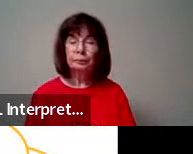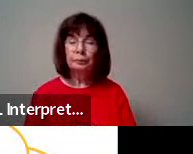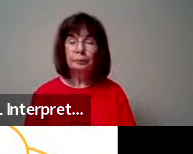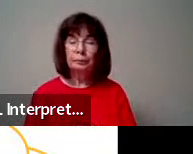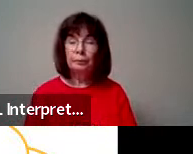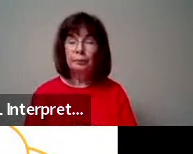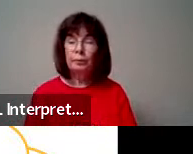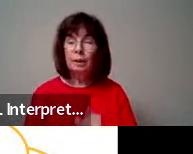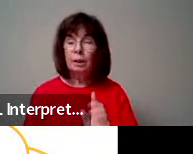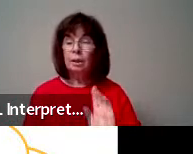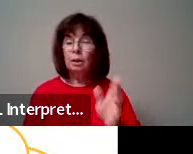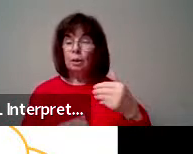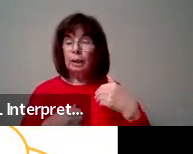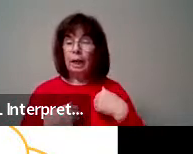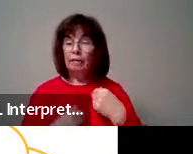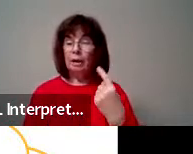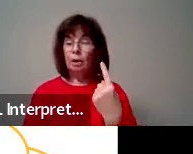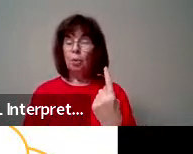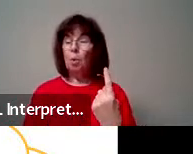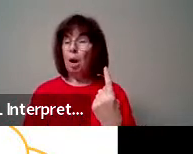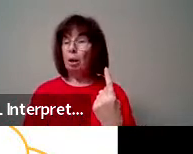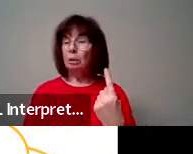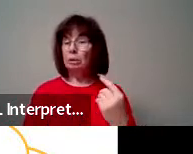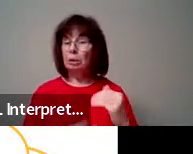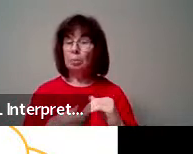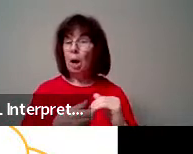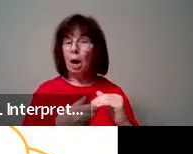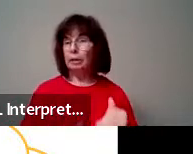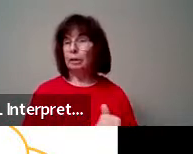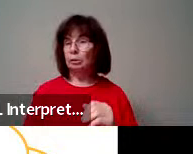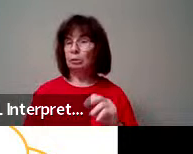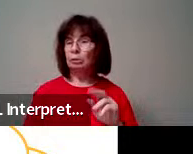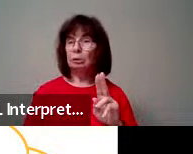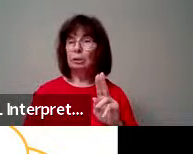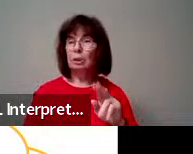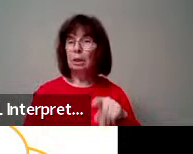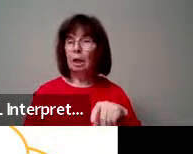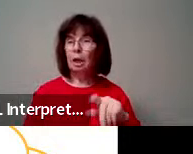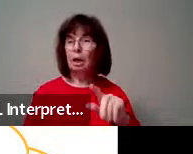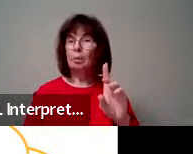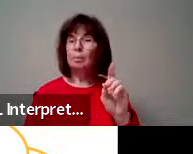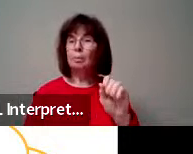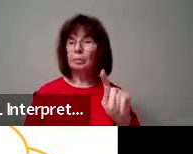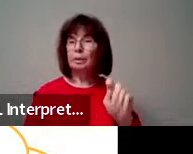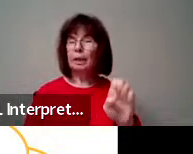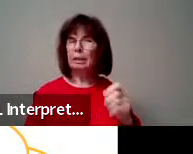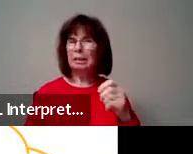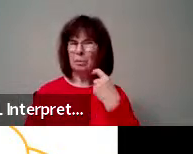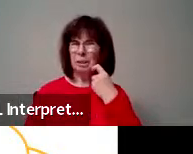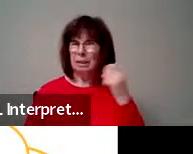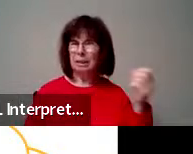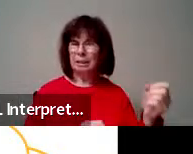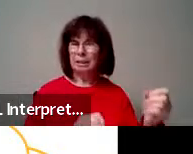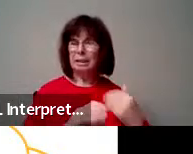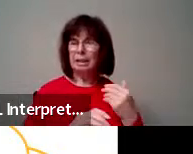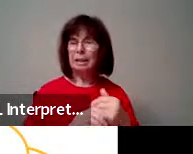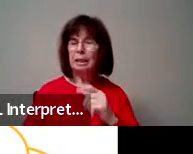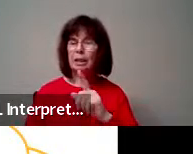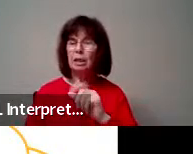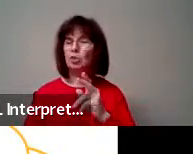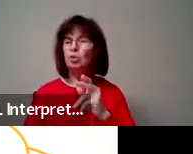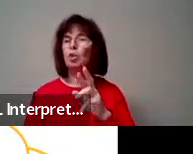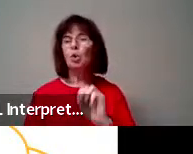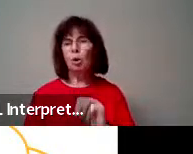We have one partner update that it was sent to us that Lauren is going to